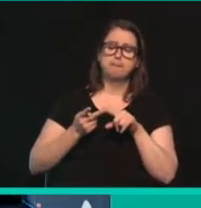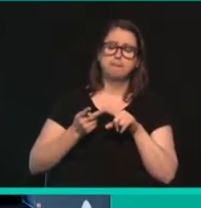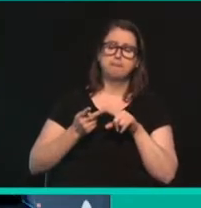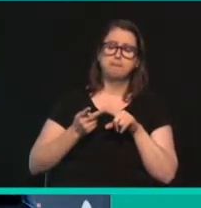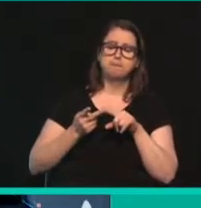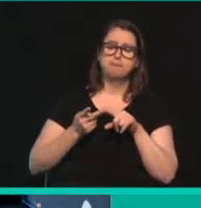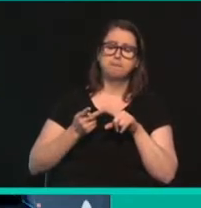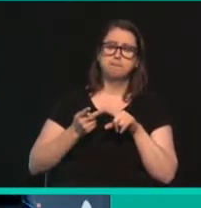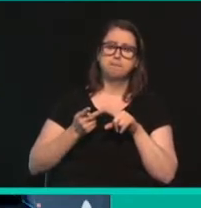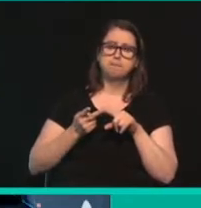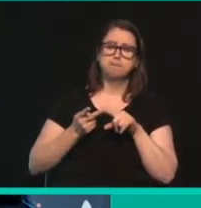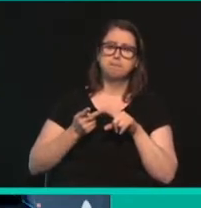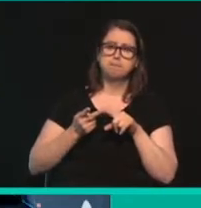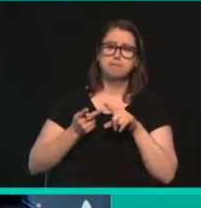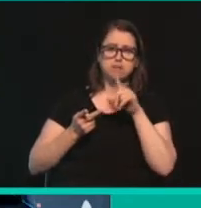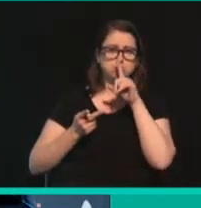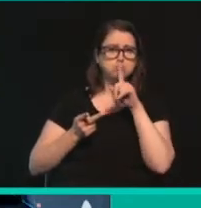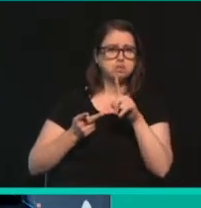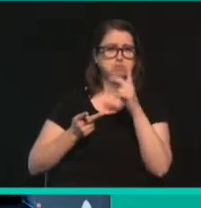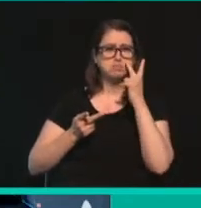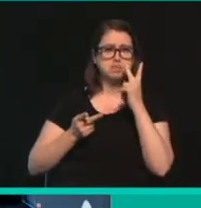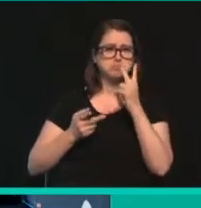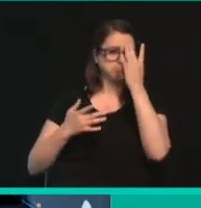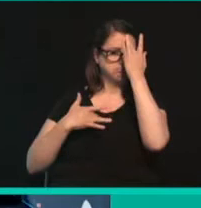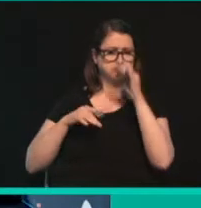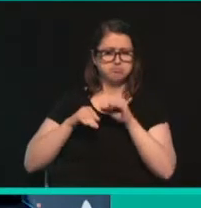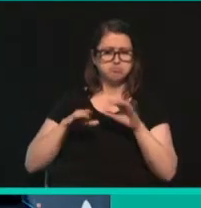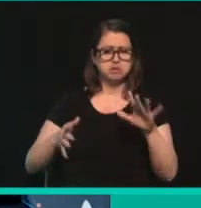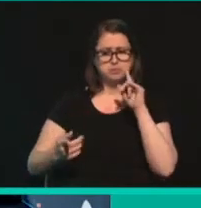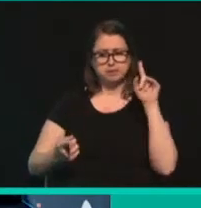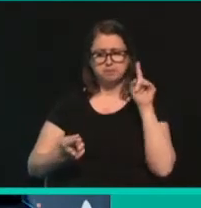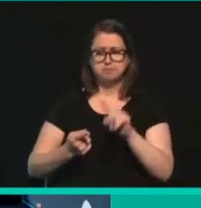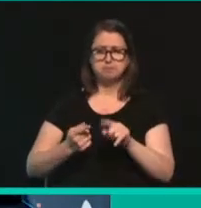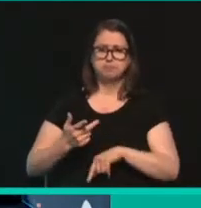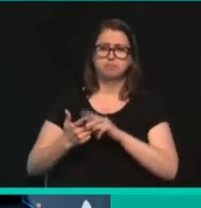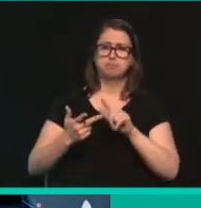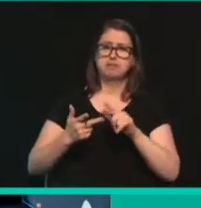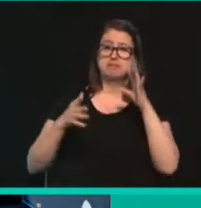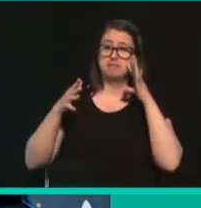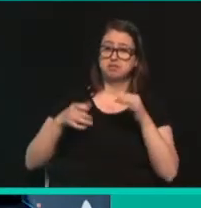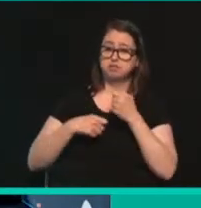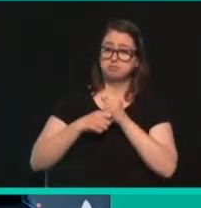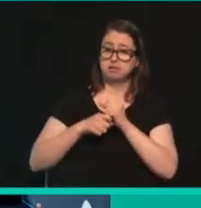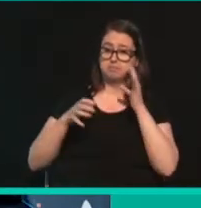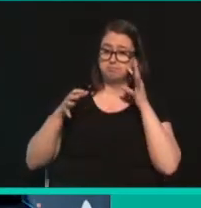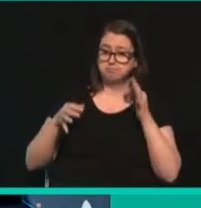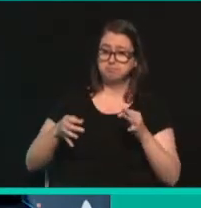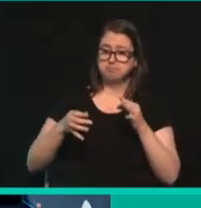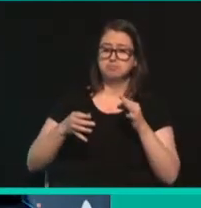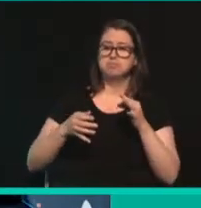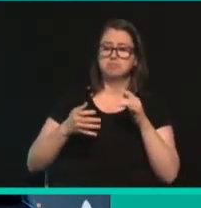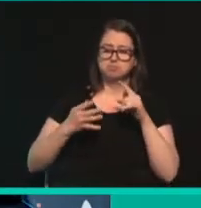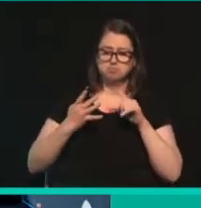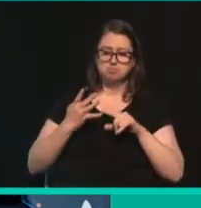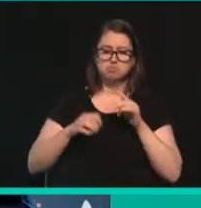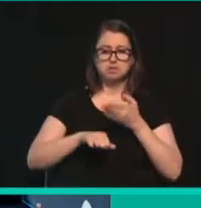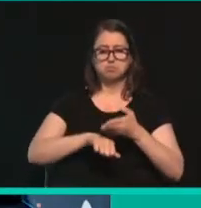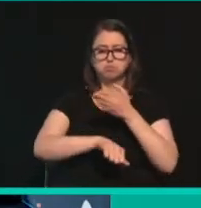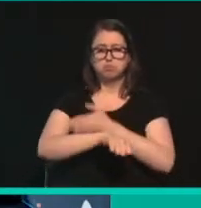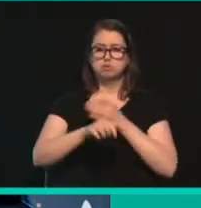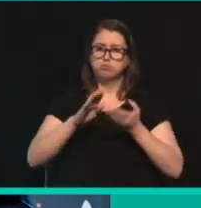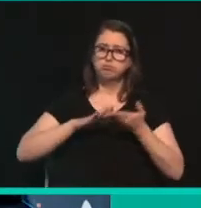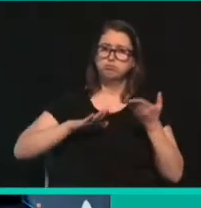different things. He predicts outbreaks of epidemics, facilitates decision-makings, monitors services, improves operations